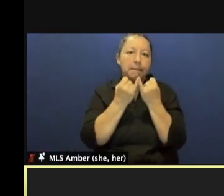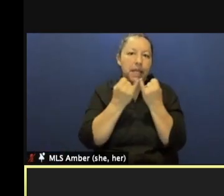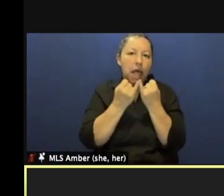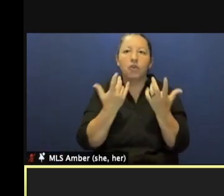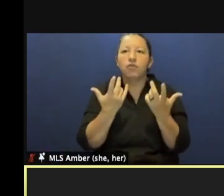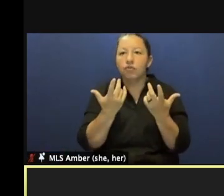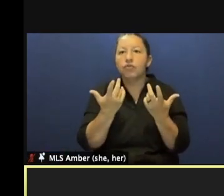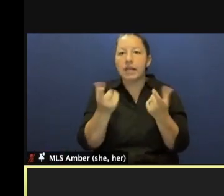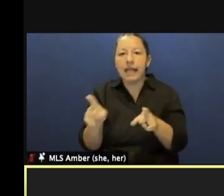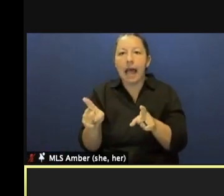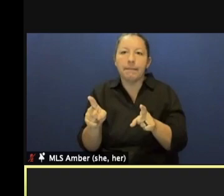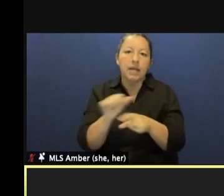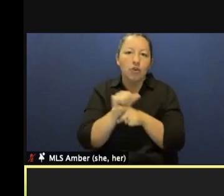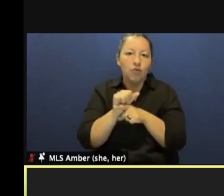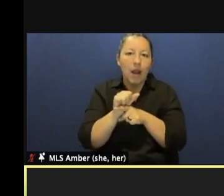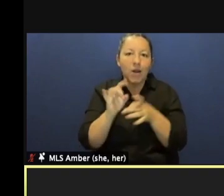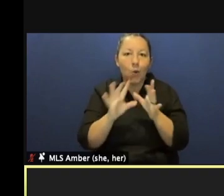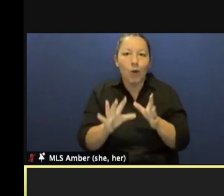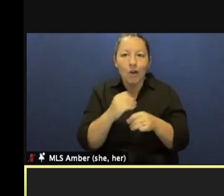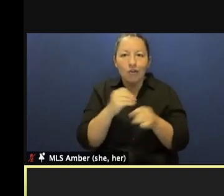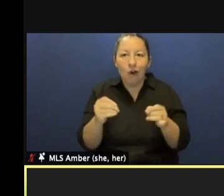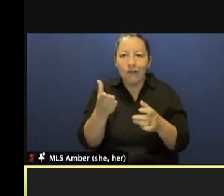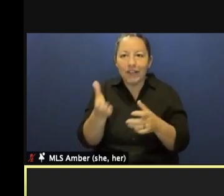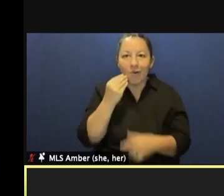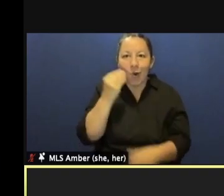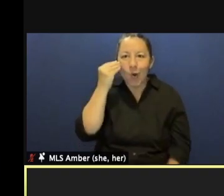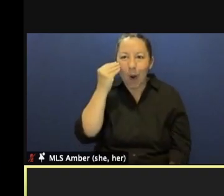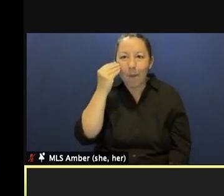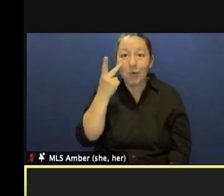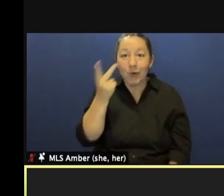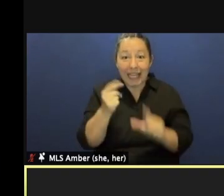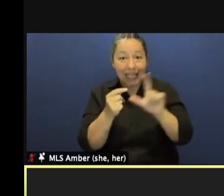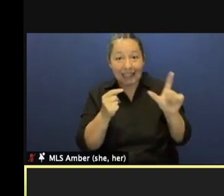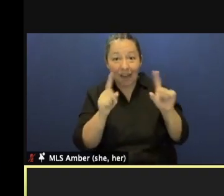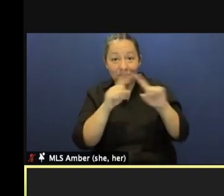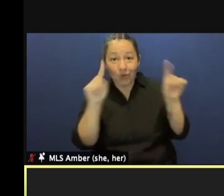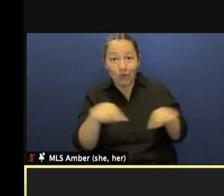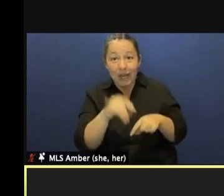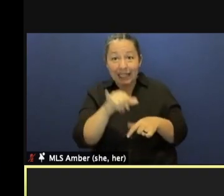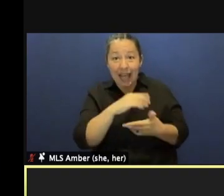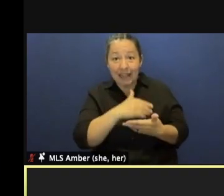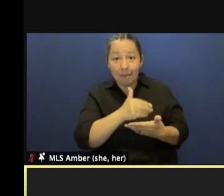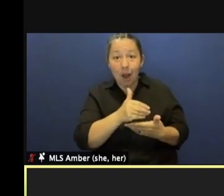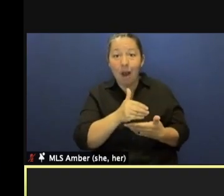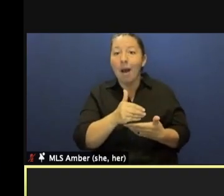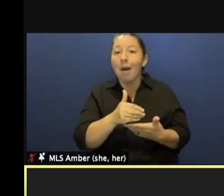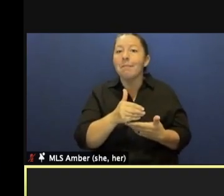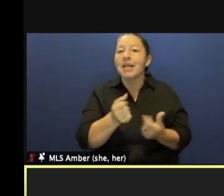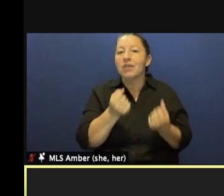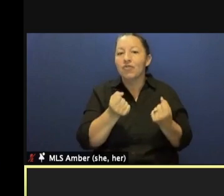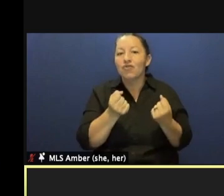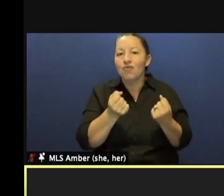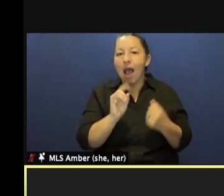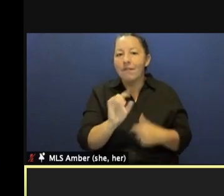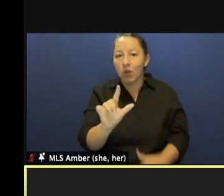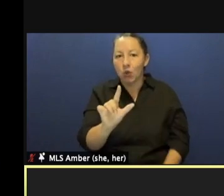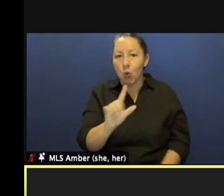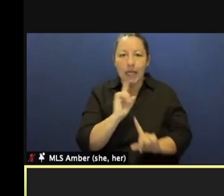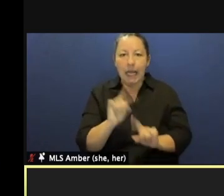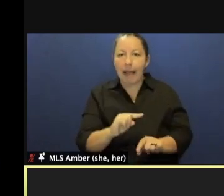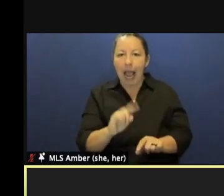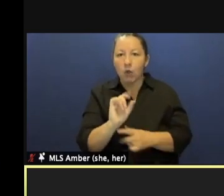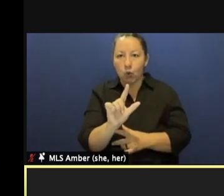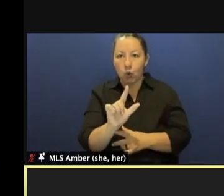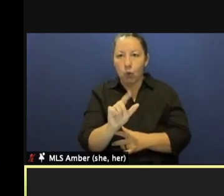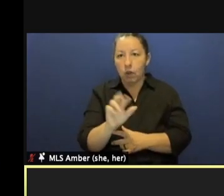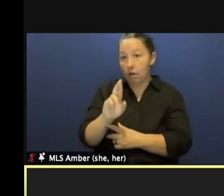coordinators' office at home. And you can see on the left screen there, on that laptop is the driving tool, the commanding tool. On the